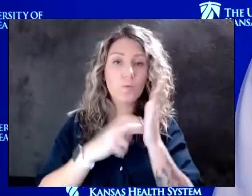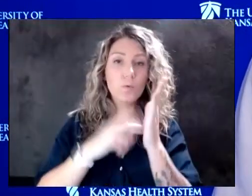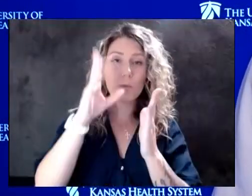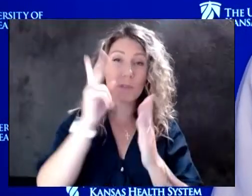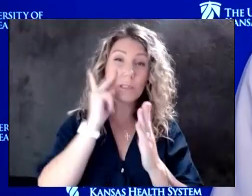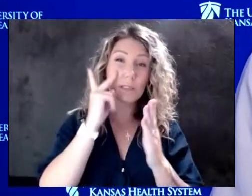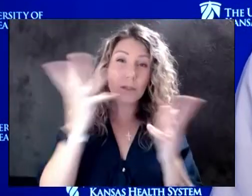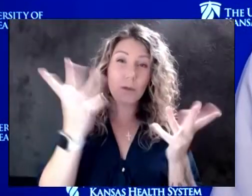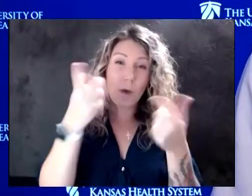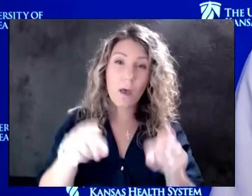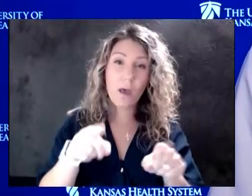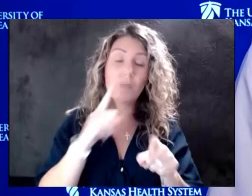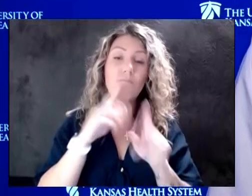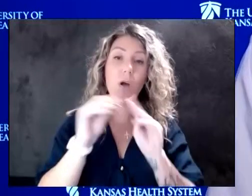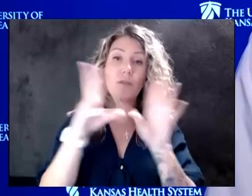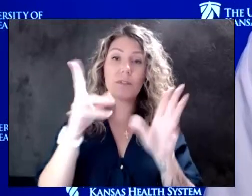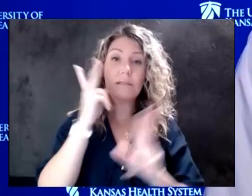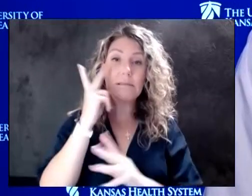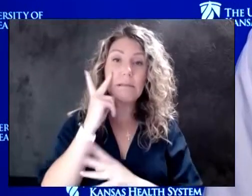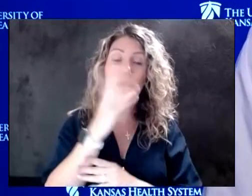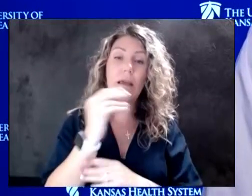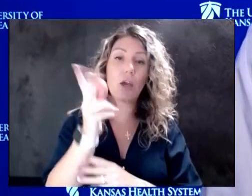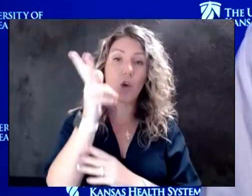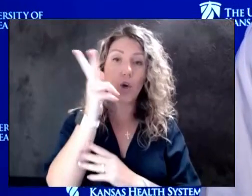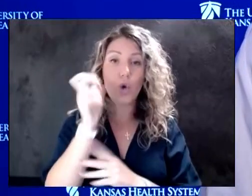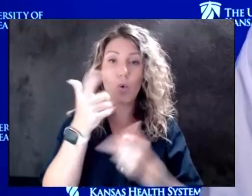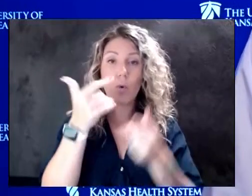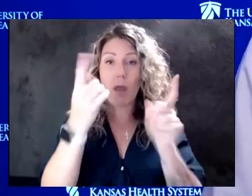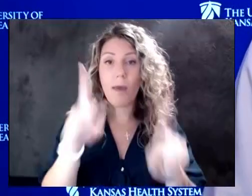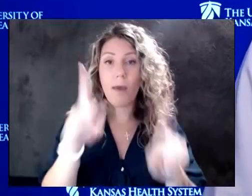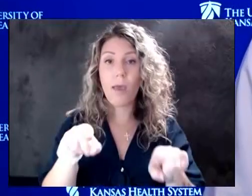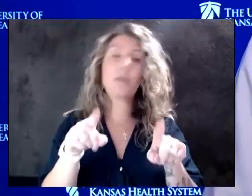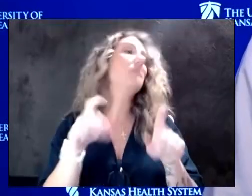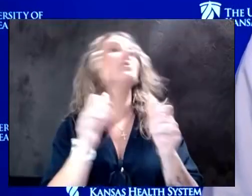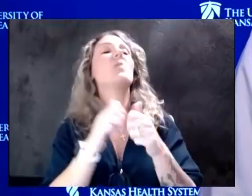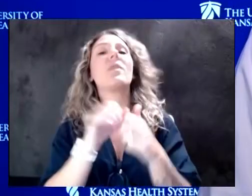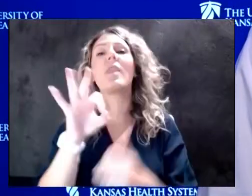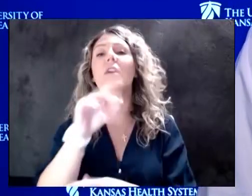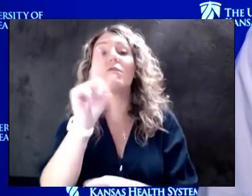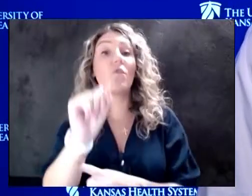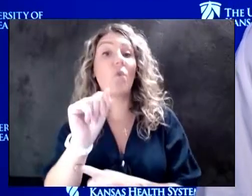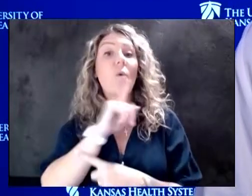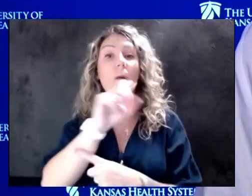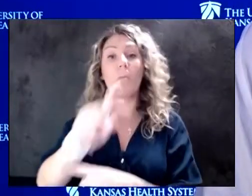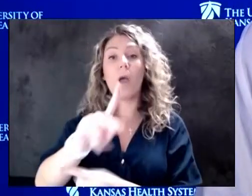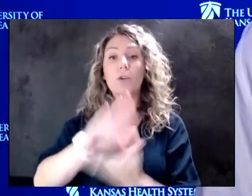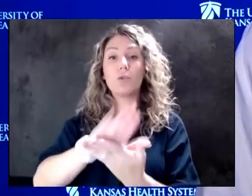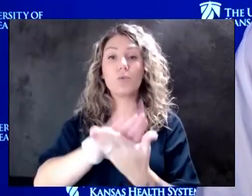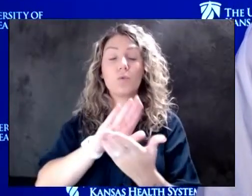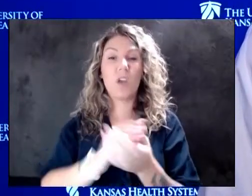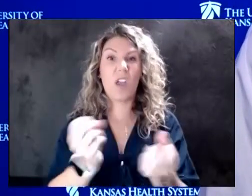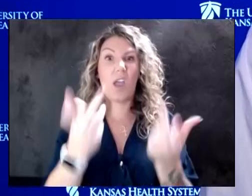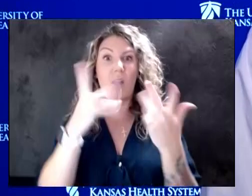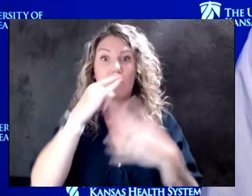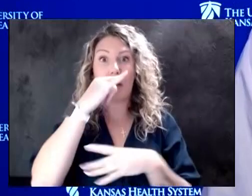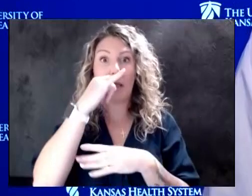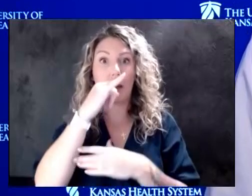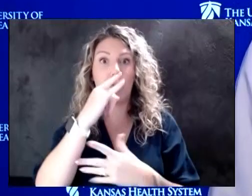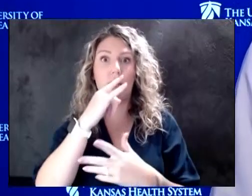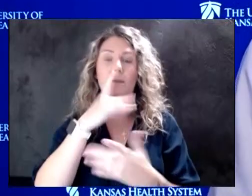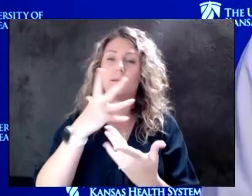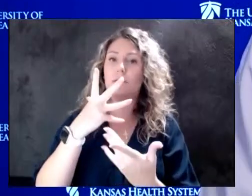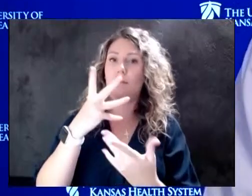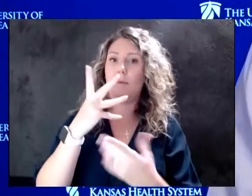already heard and seen what happens when, say, Florida, for instance, went back to school, and how many kids were out and how many